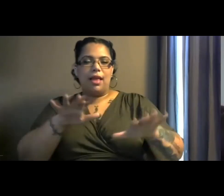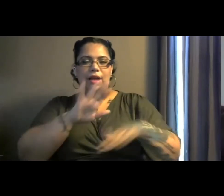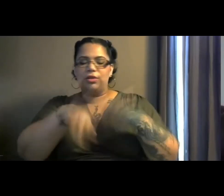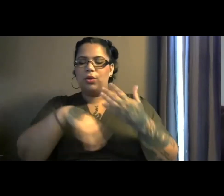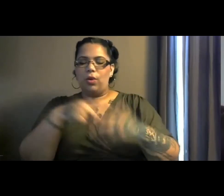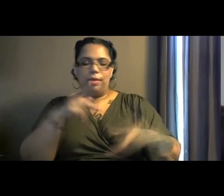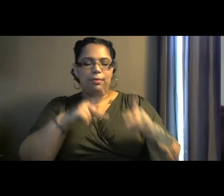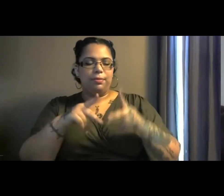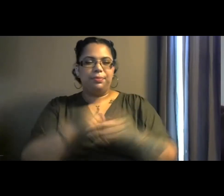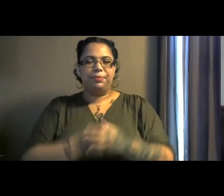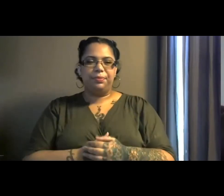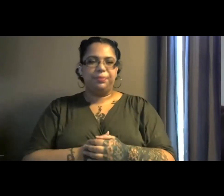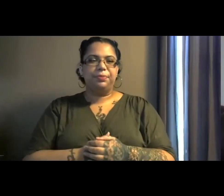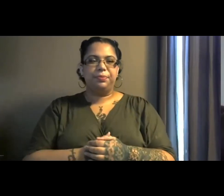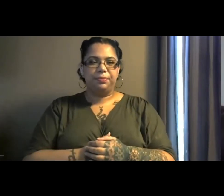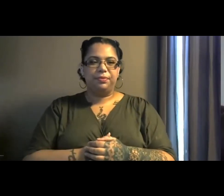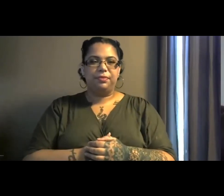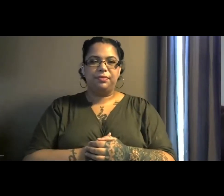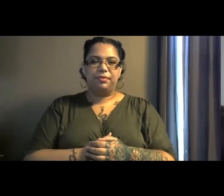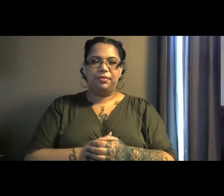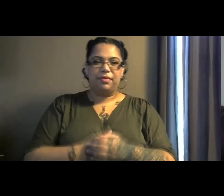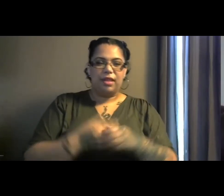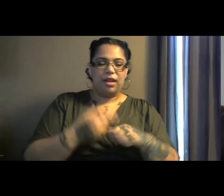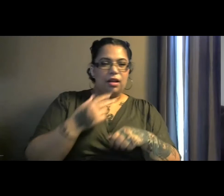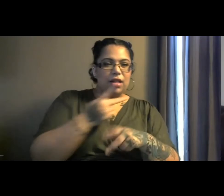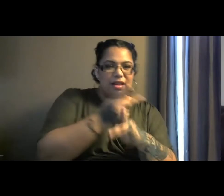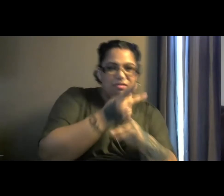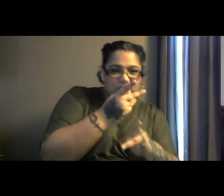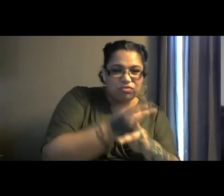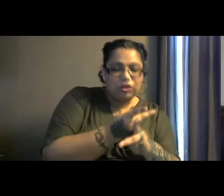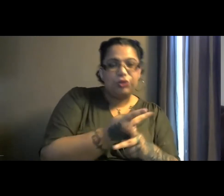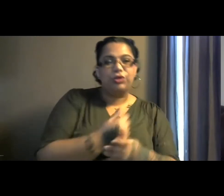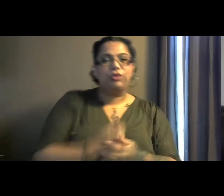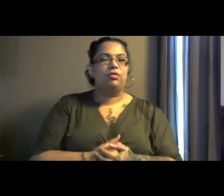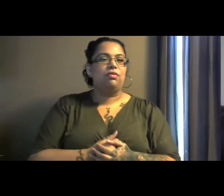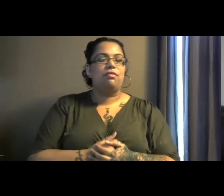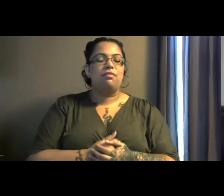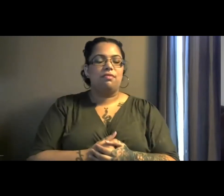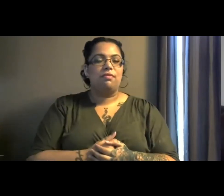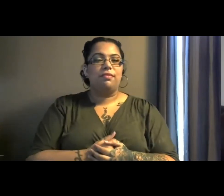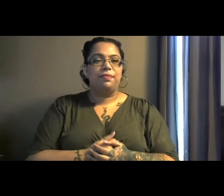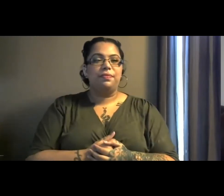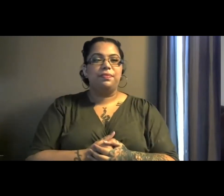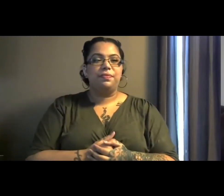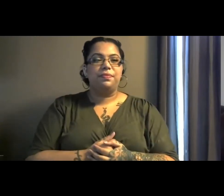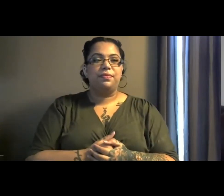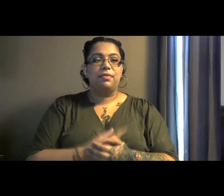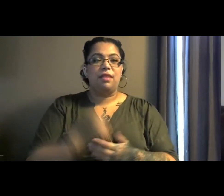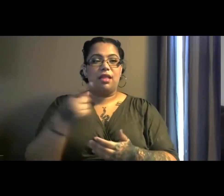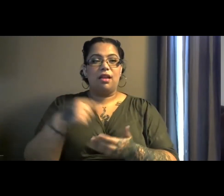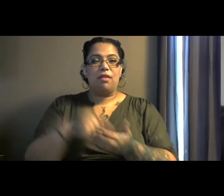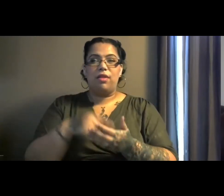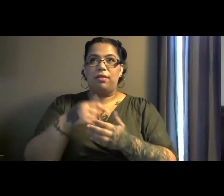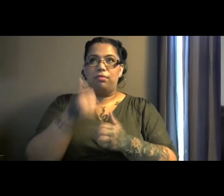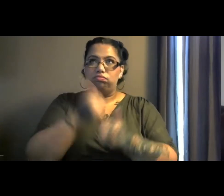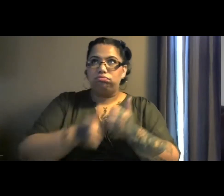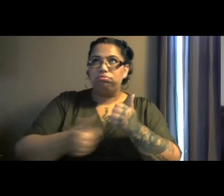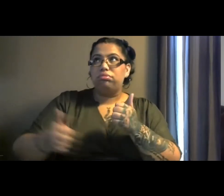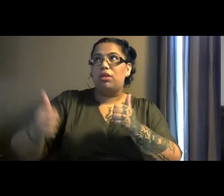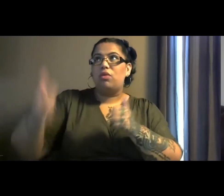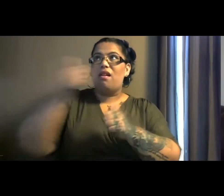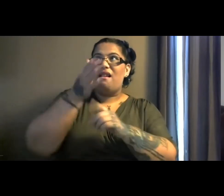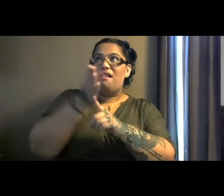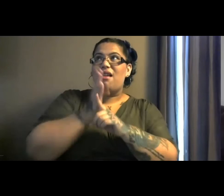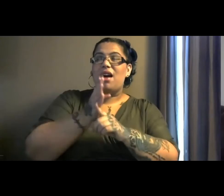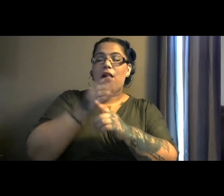nurtured, held in the very palm of the Most High. And